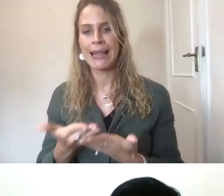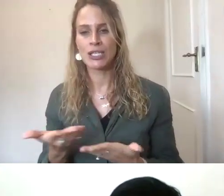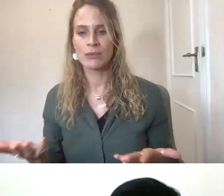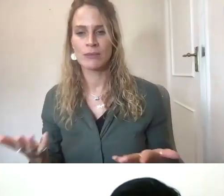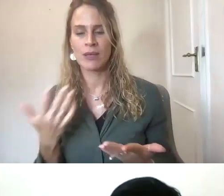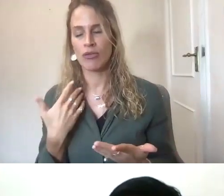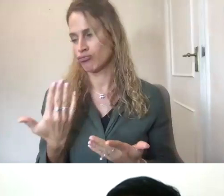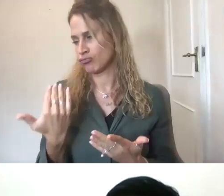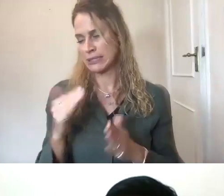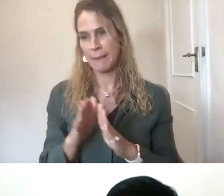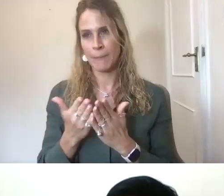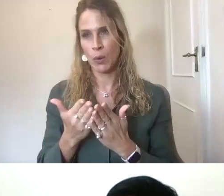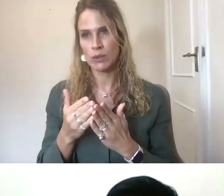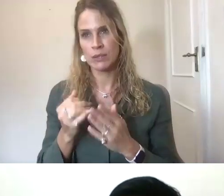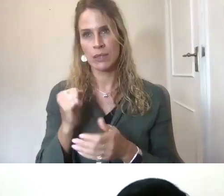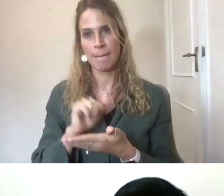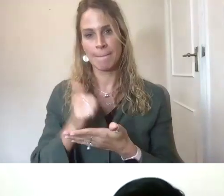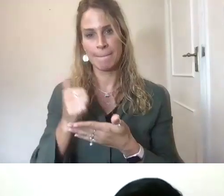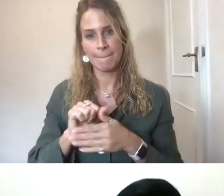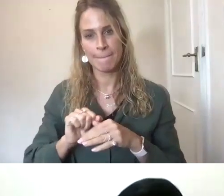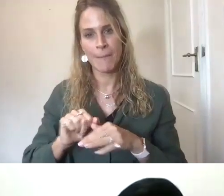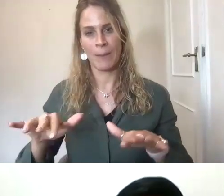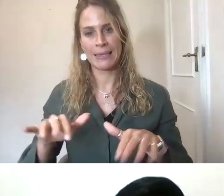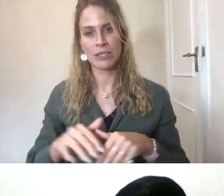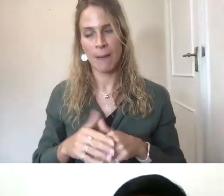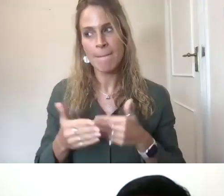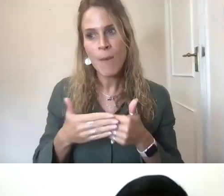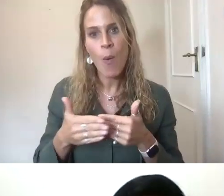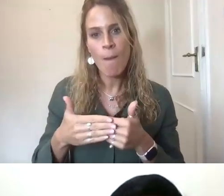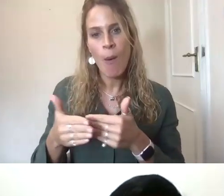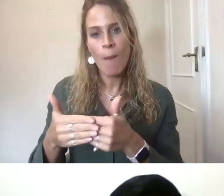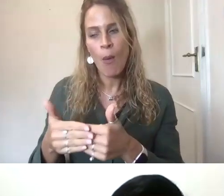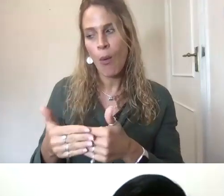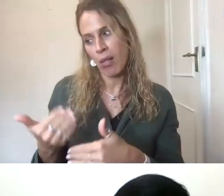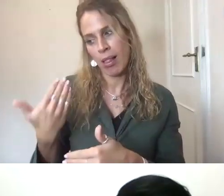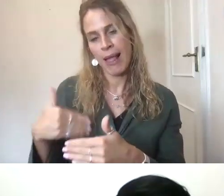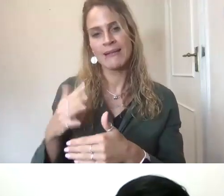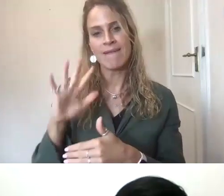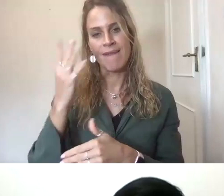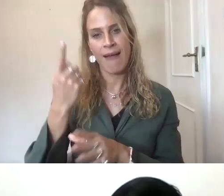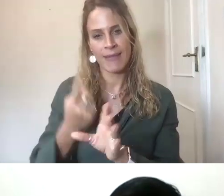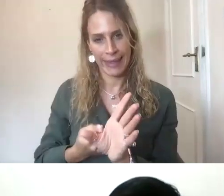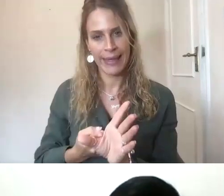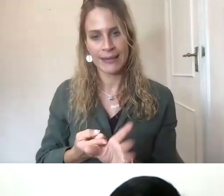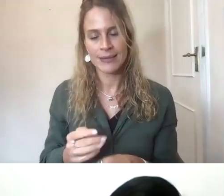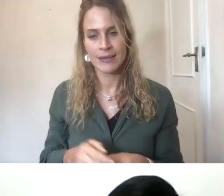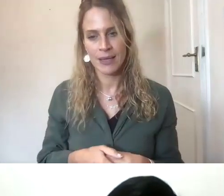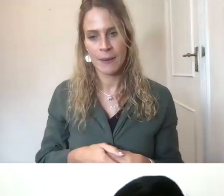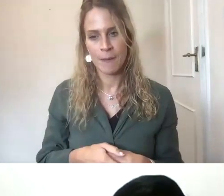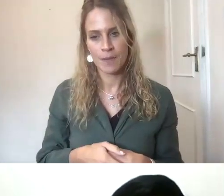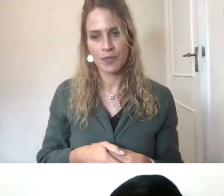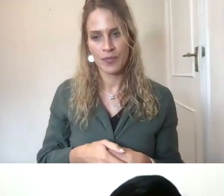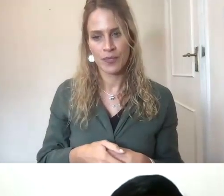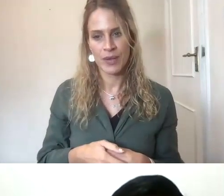have recently come out. Maybe slightly more books are coming out, maybe in the last 5 years, last 10 years. So people